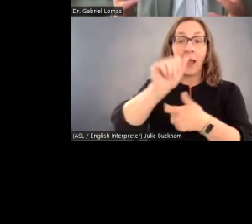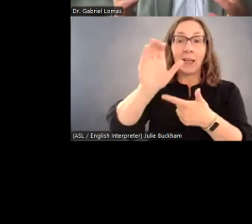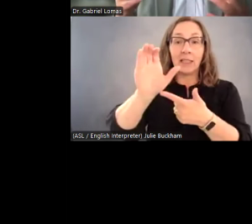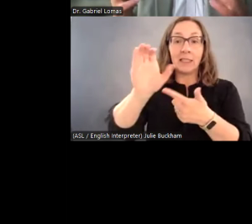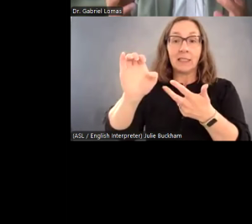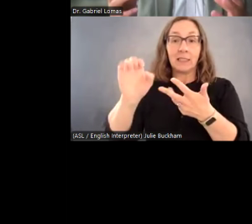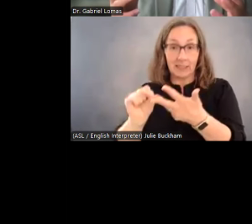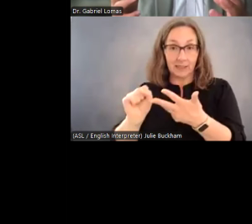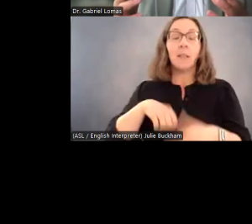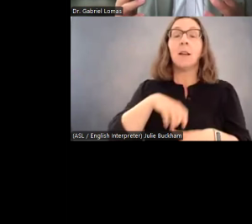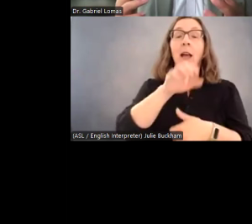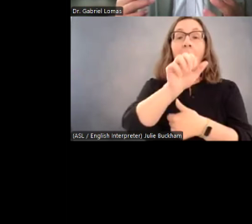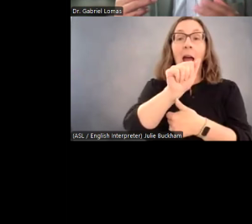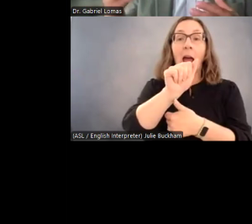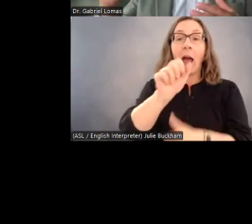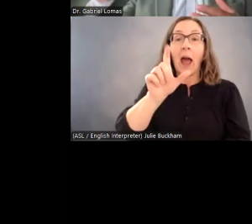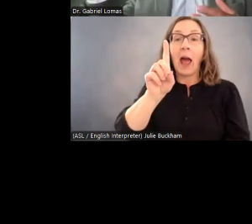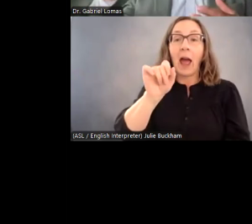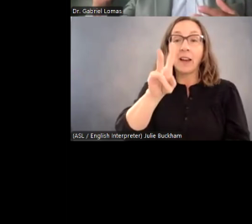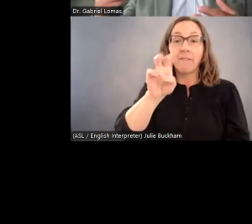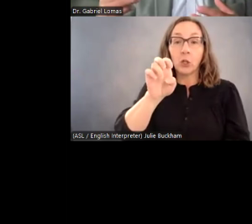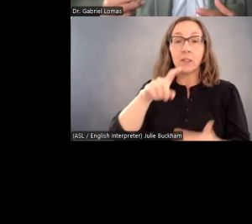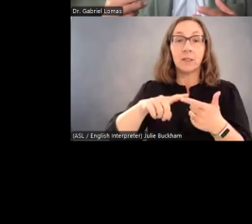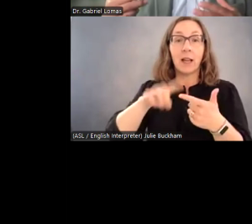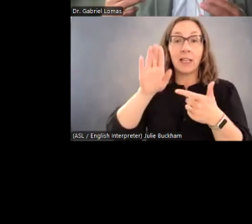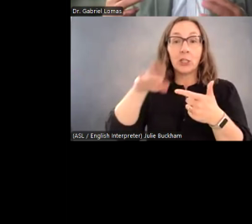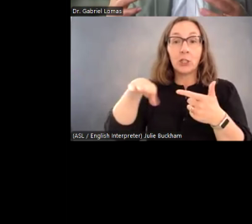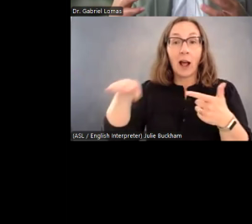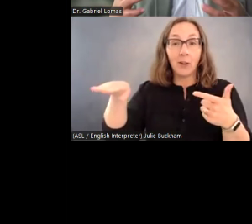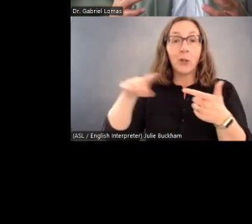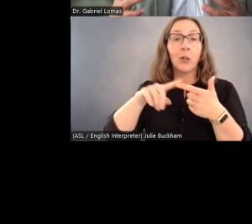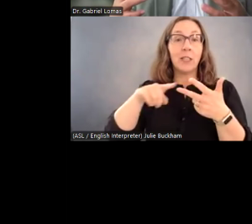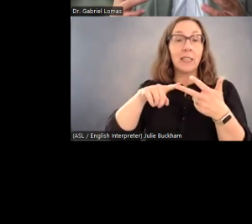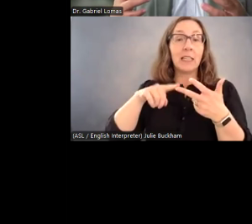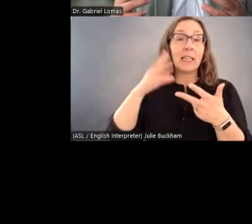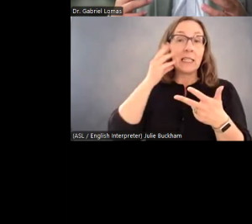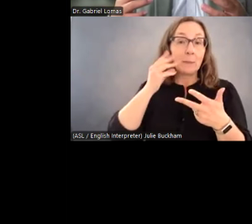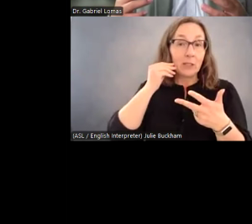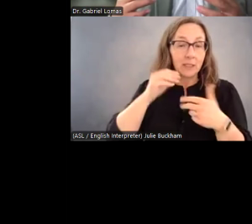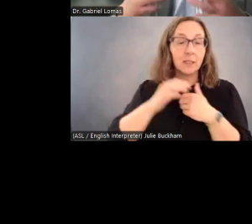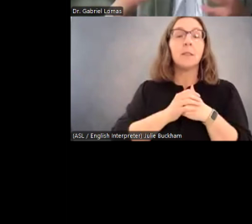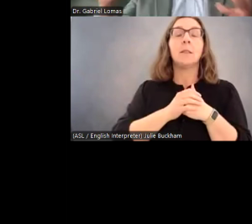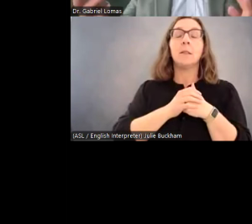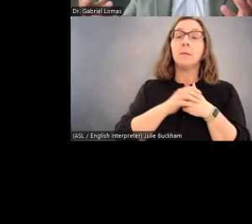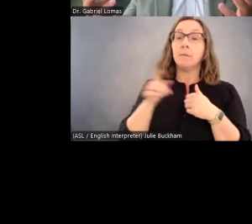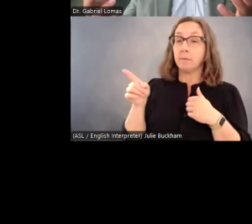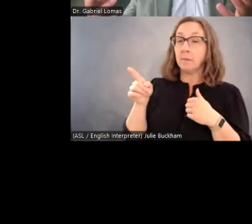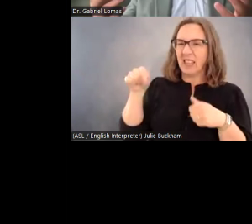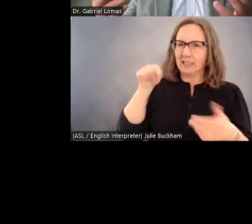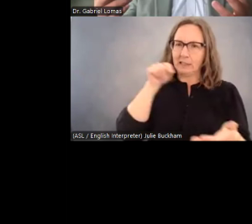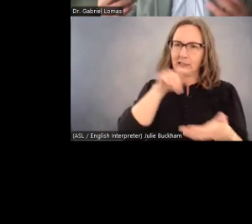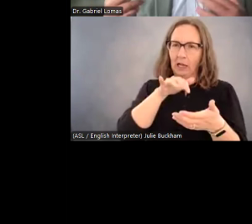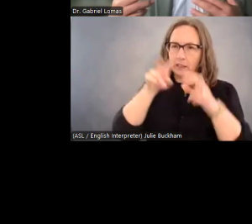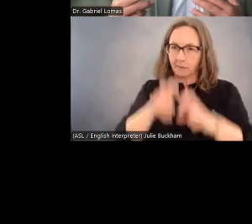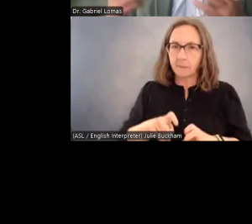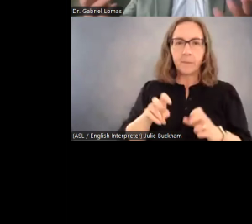And a study by the Kaiser Clinic, many years ago, actually, um, found that what they were trying to do actually with Kaiser